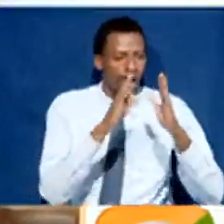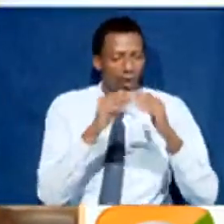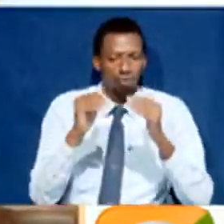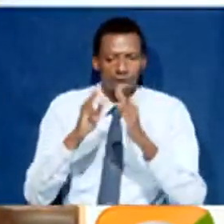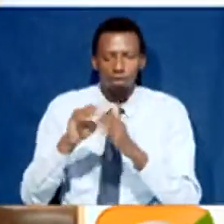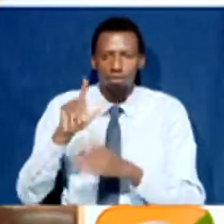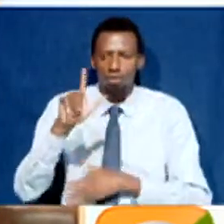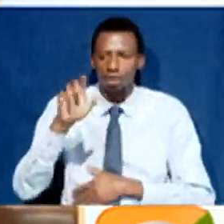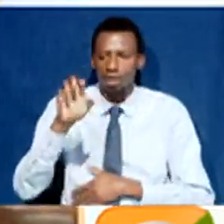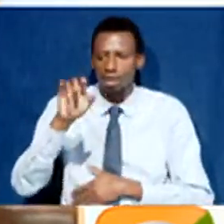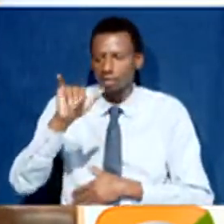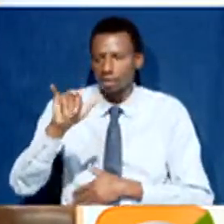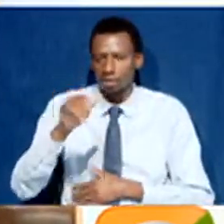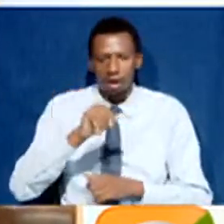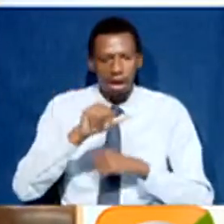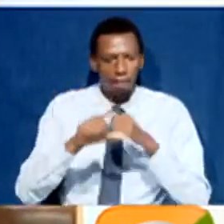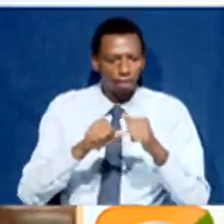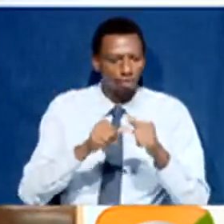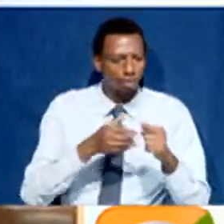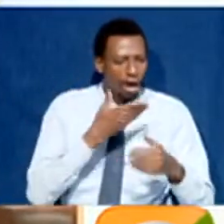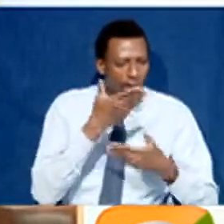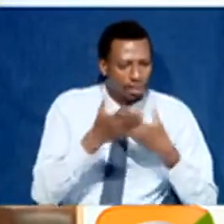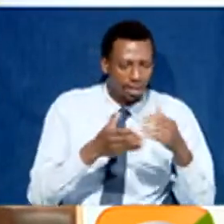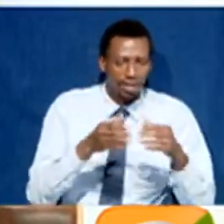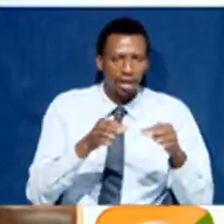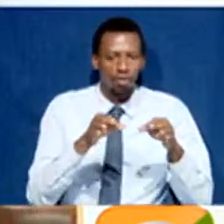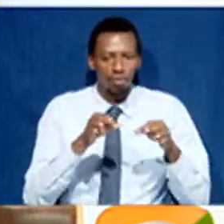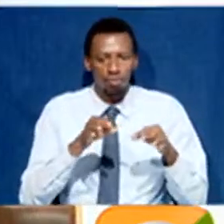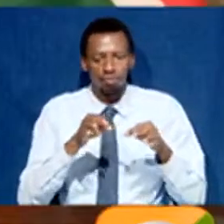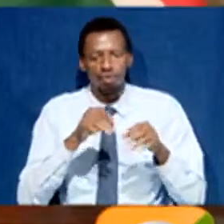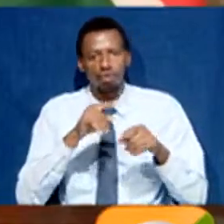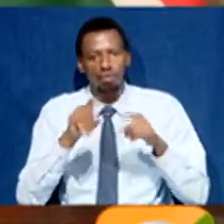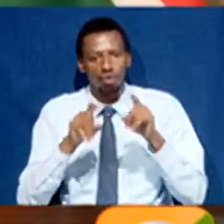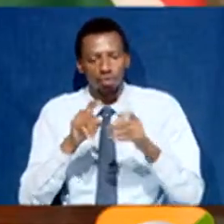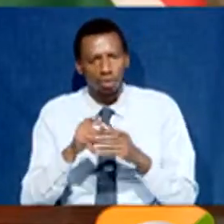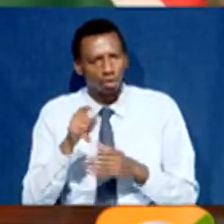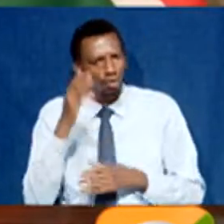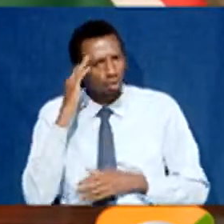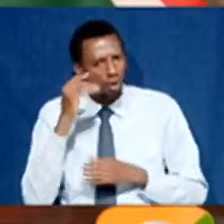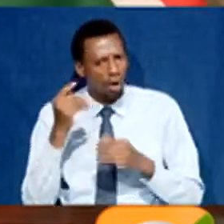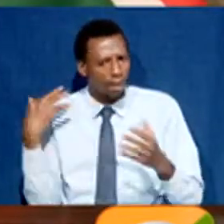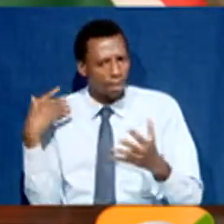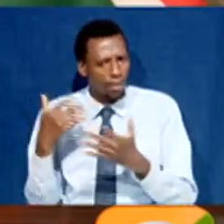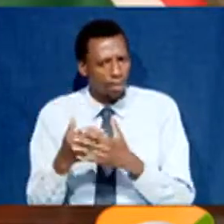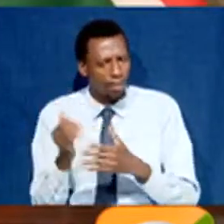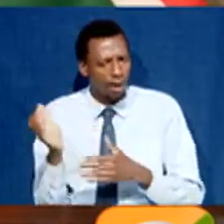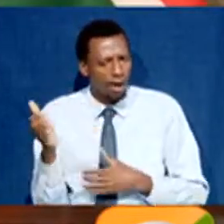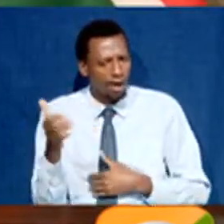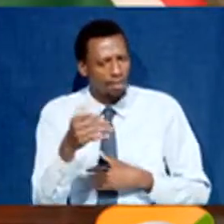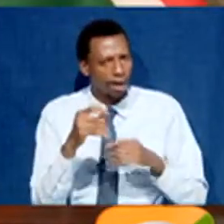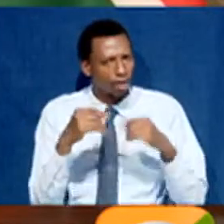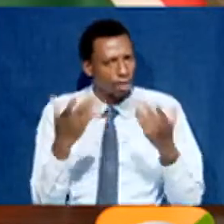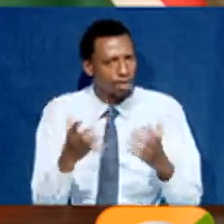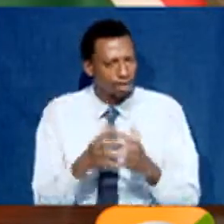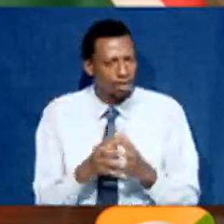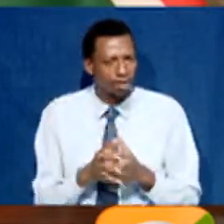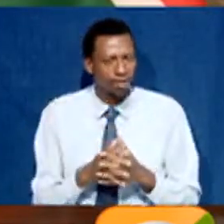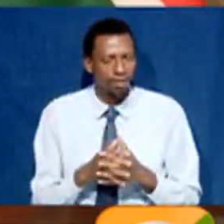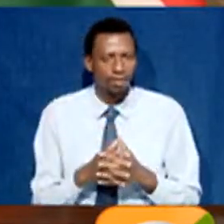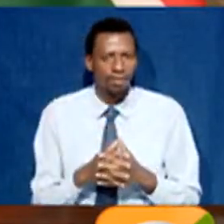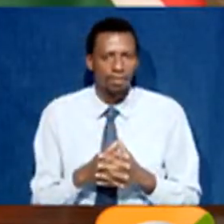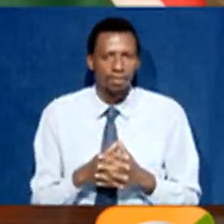that question of accountability. Do you know now how much has been collected from that levy and why it is? I